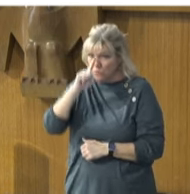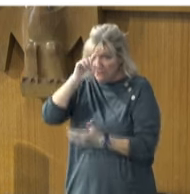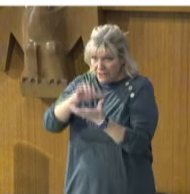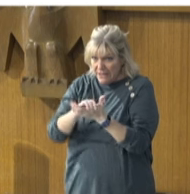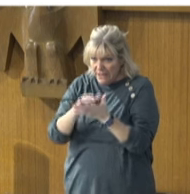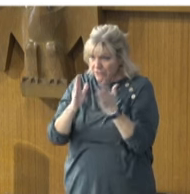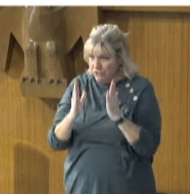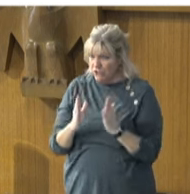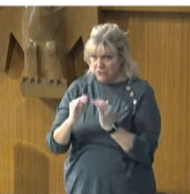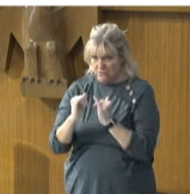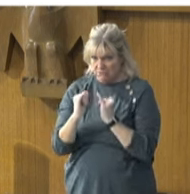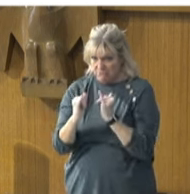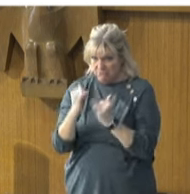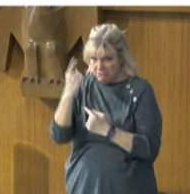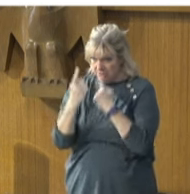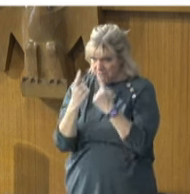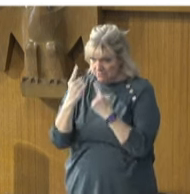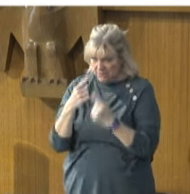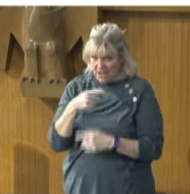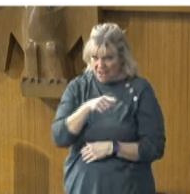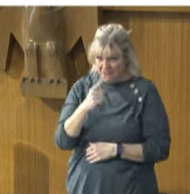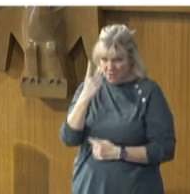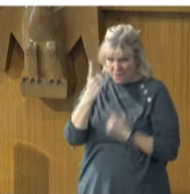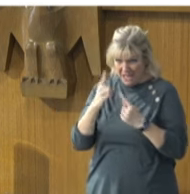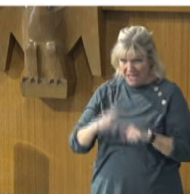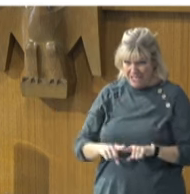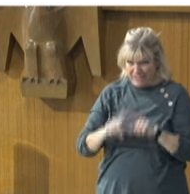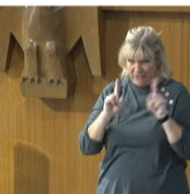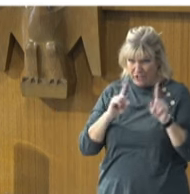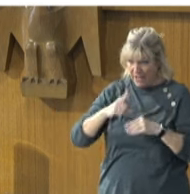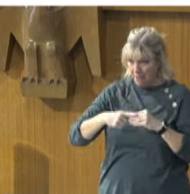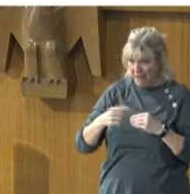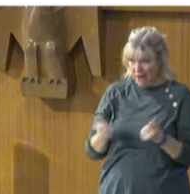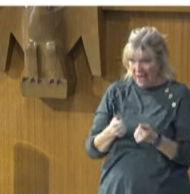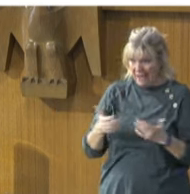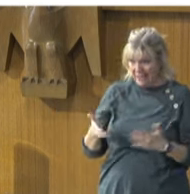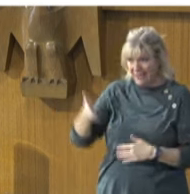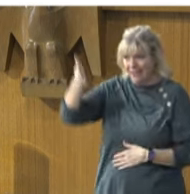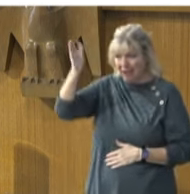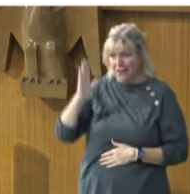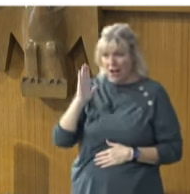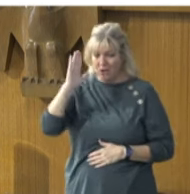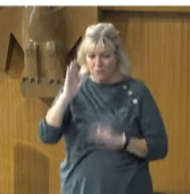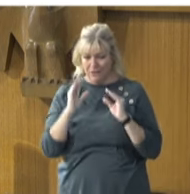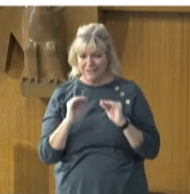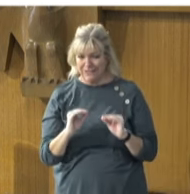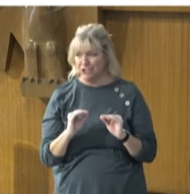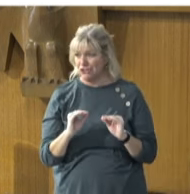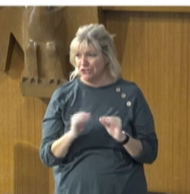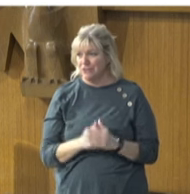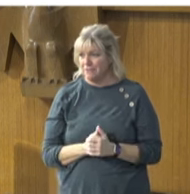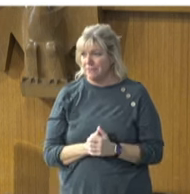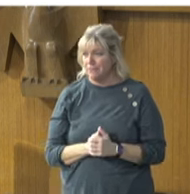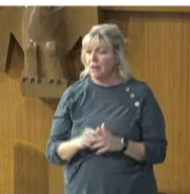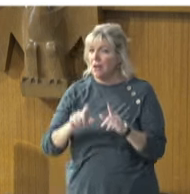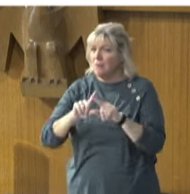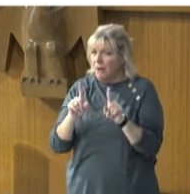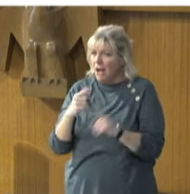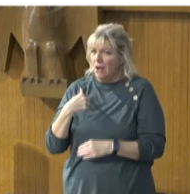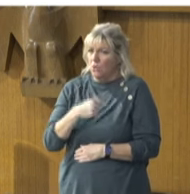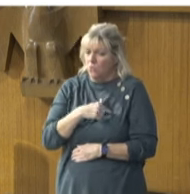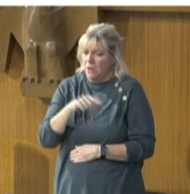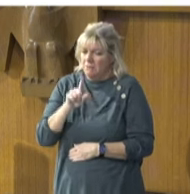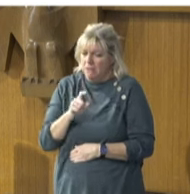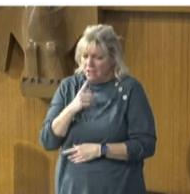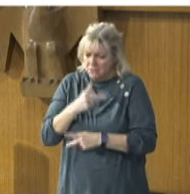and if you think differently about anything, this too God will reveal to you. Only let us hold fast to what we